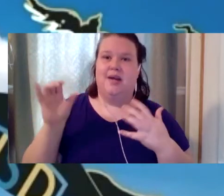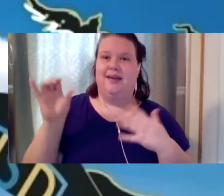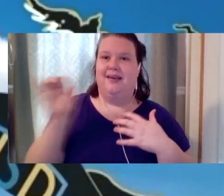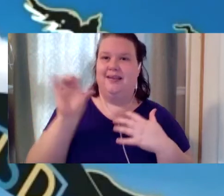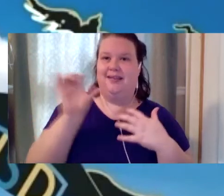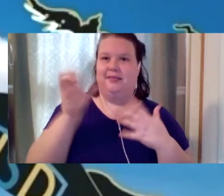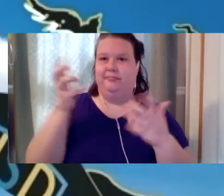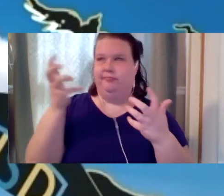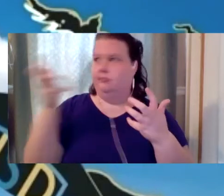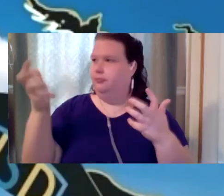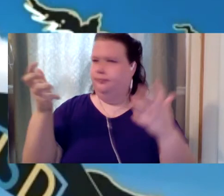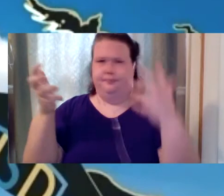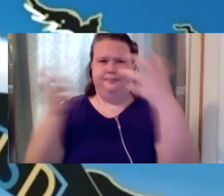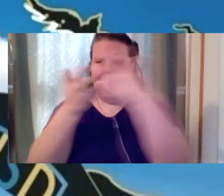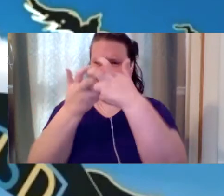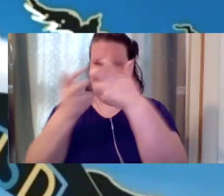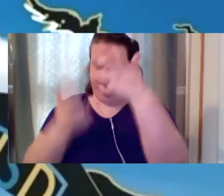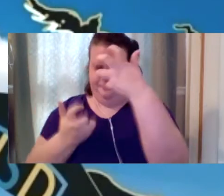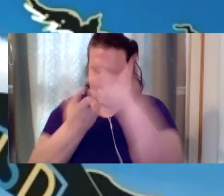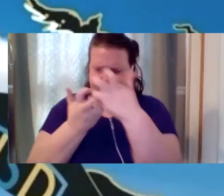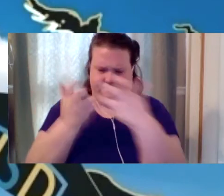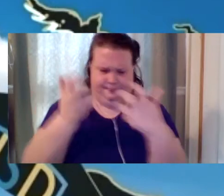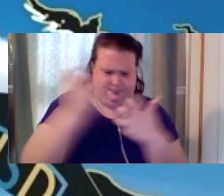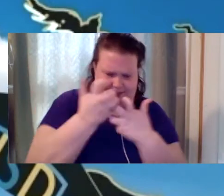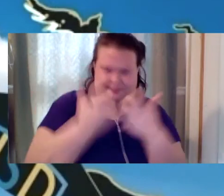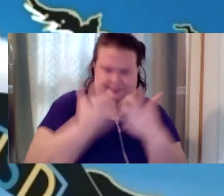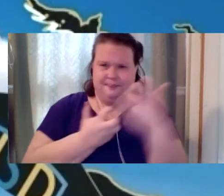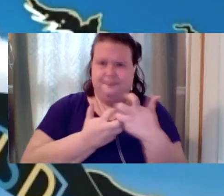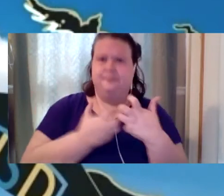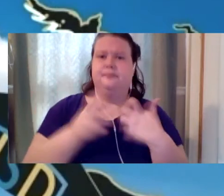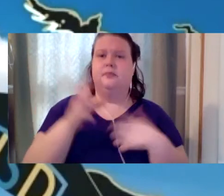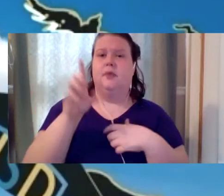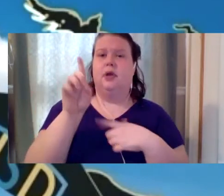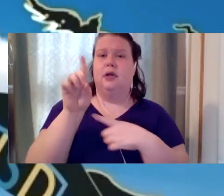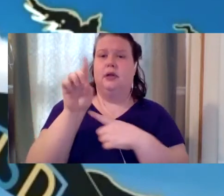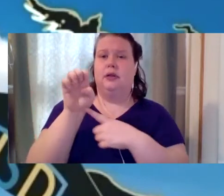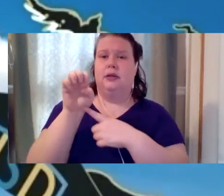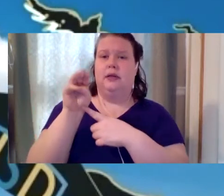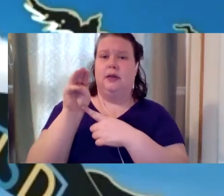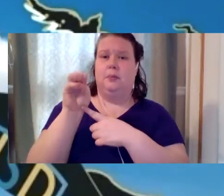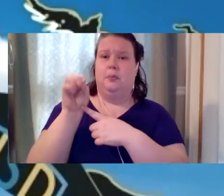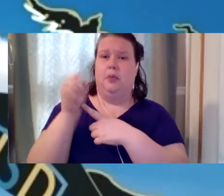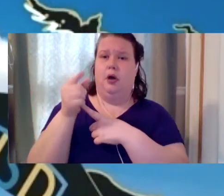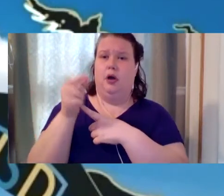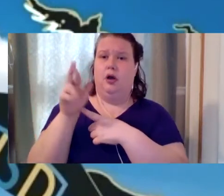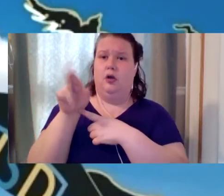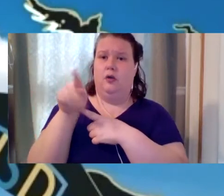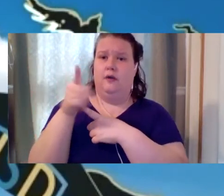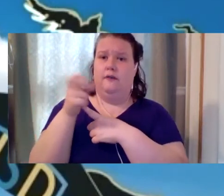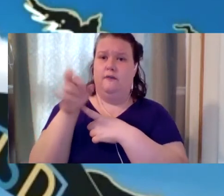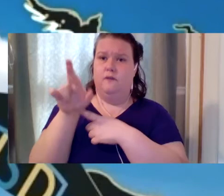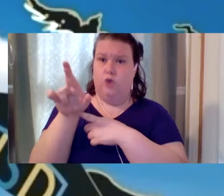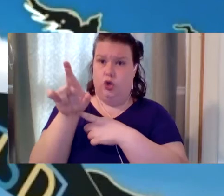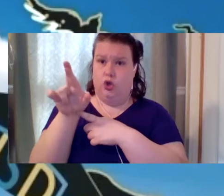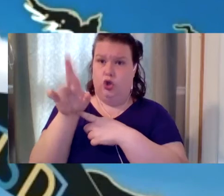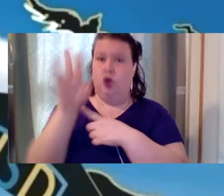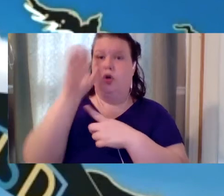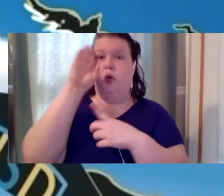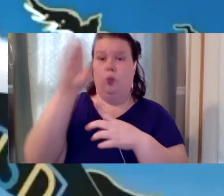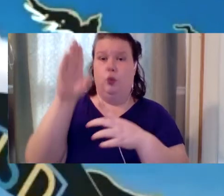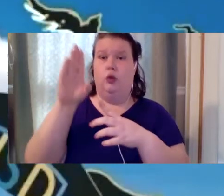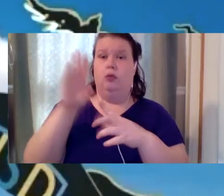together. So the demographers are going to play an important role on that. The community in those respective